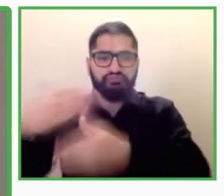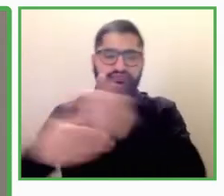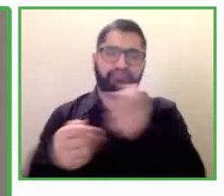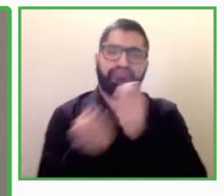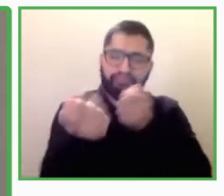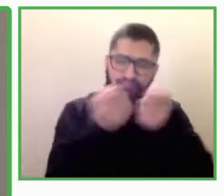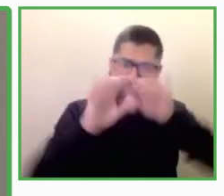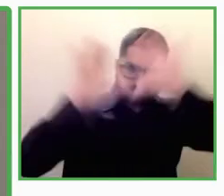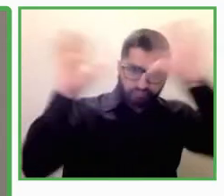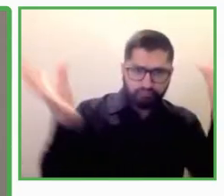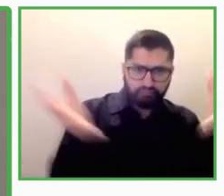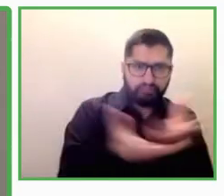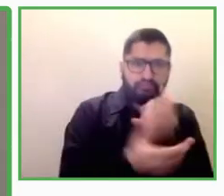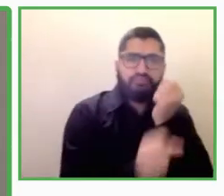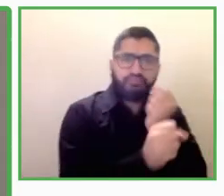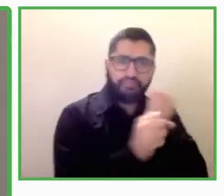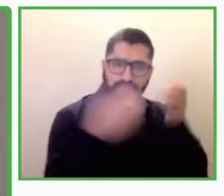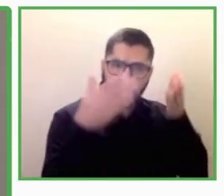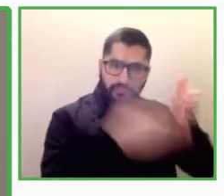that document